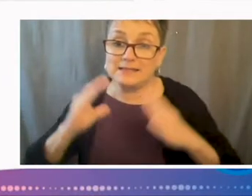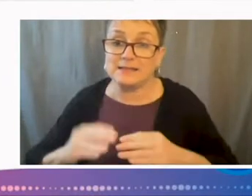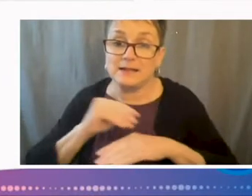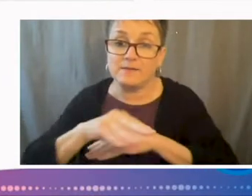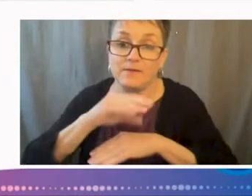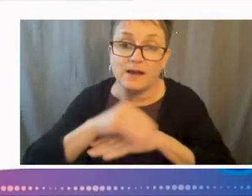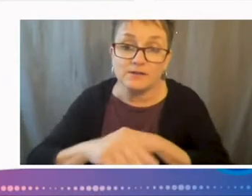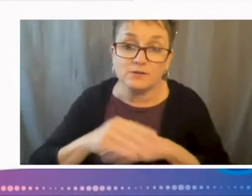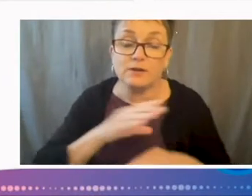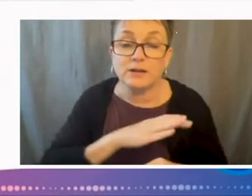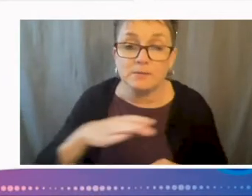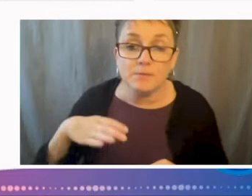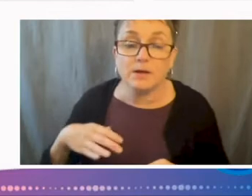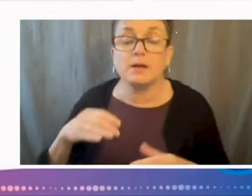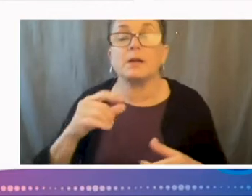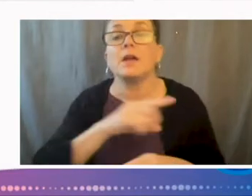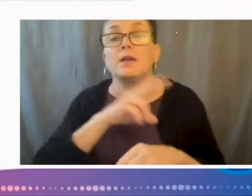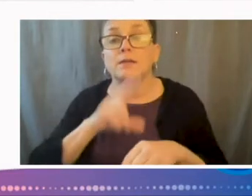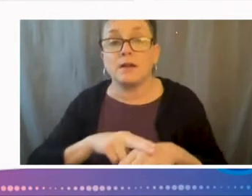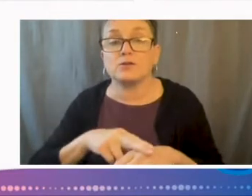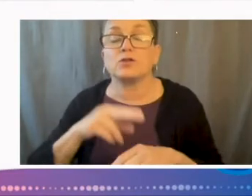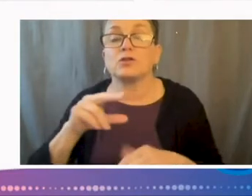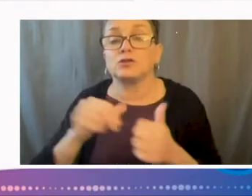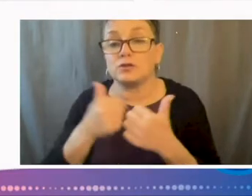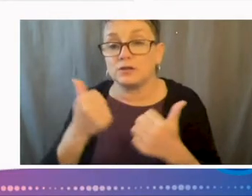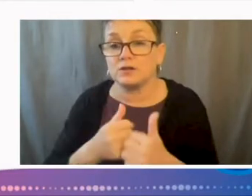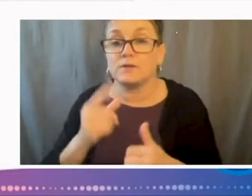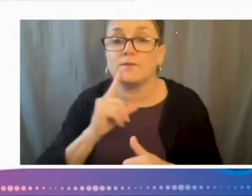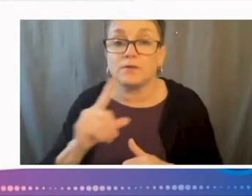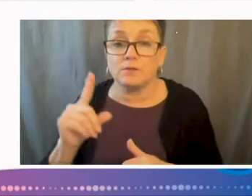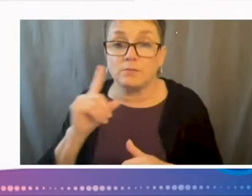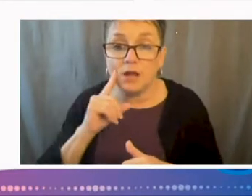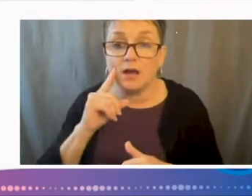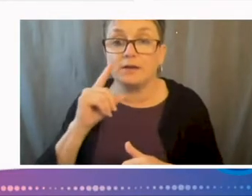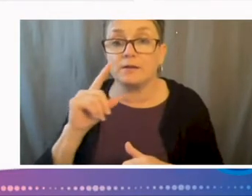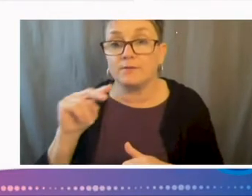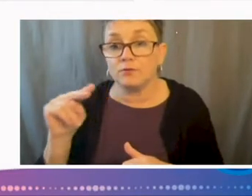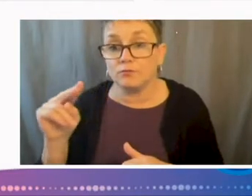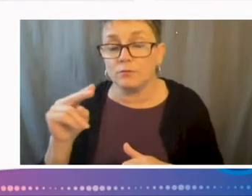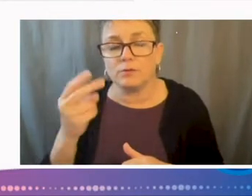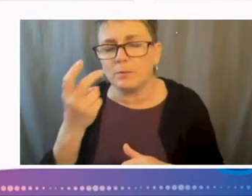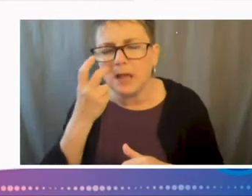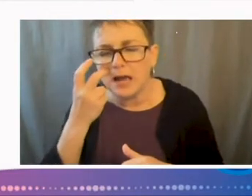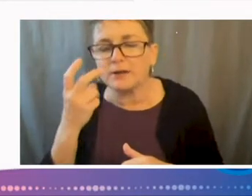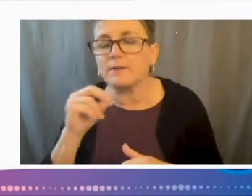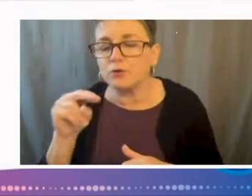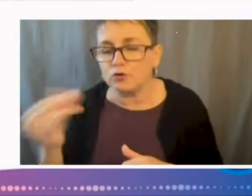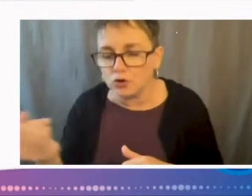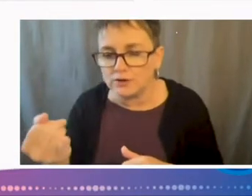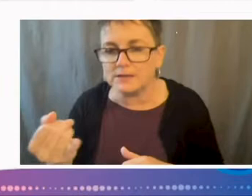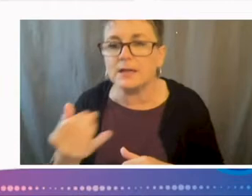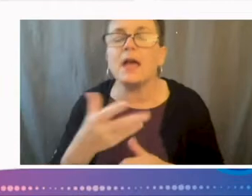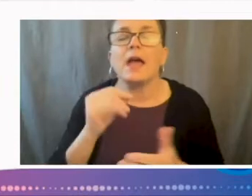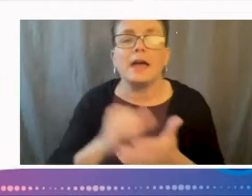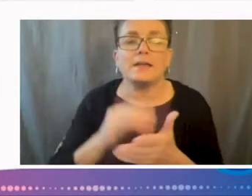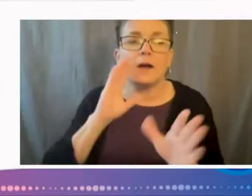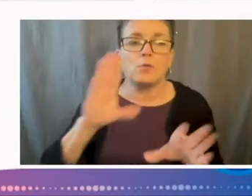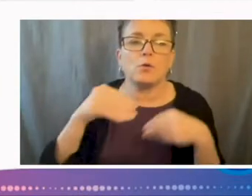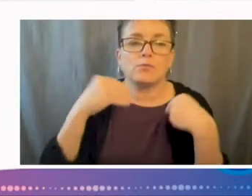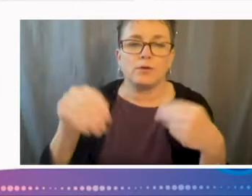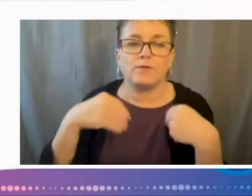of New Jersey, and other AccessLink customers. This new reservation option provides customers with a